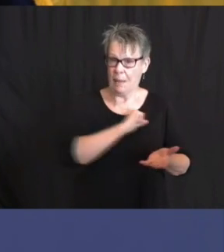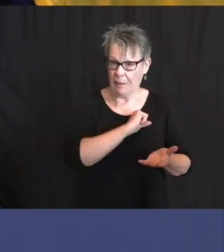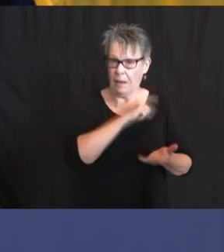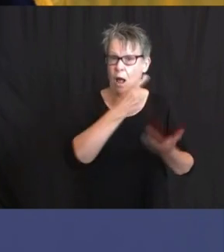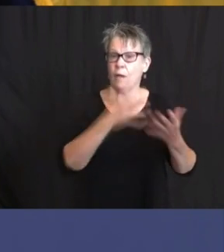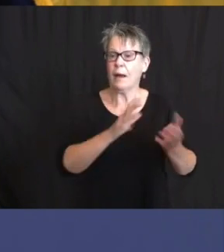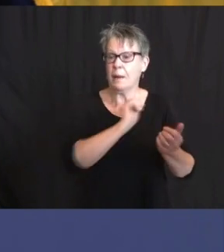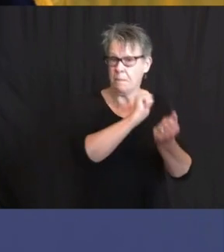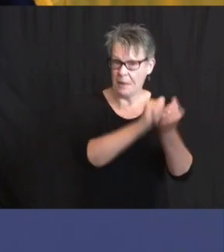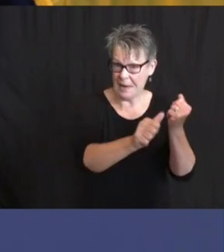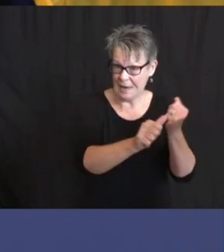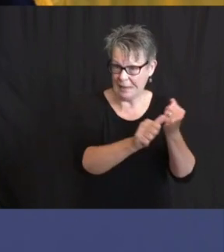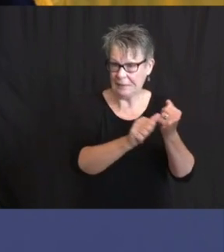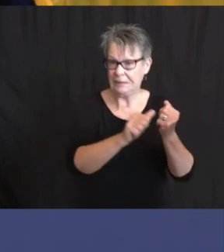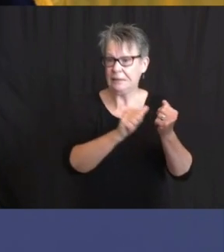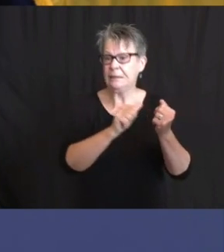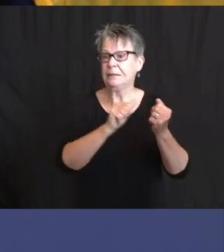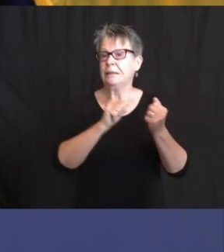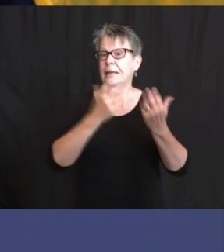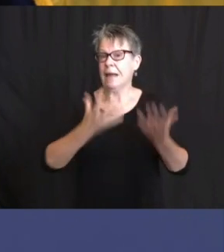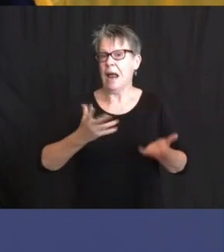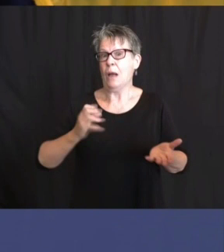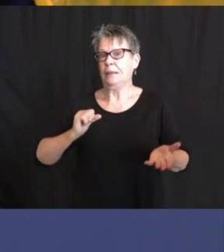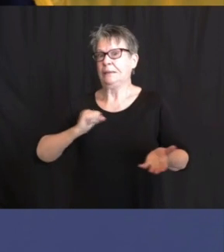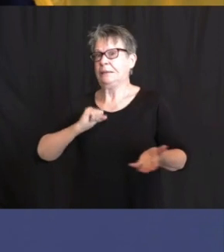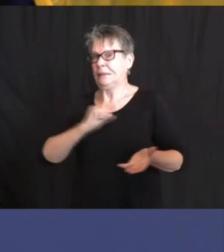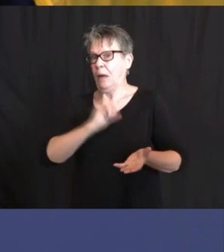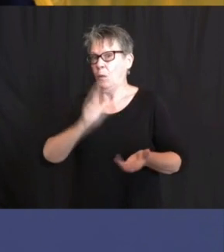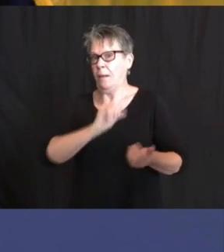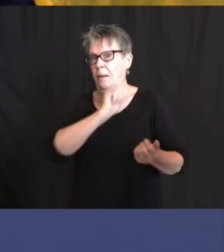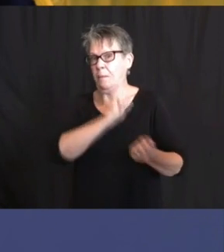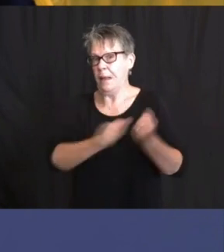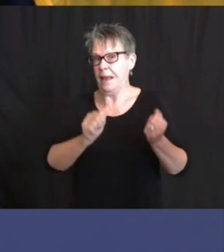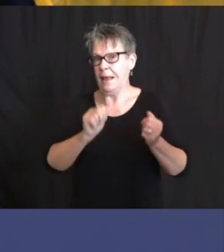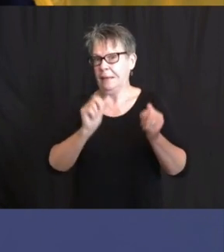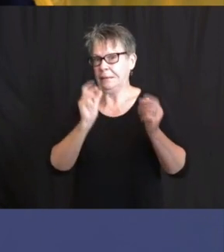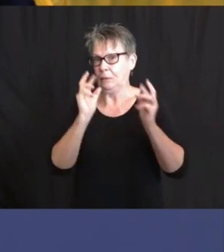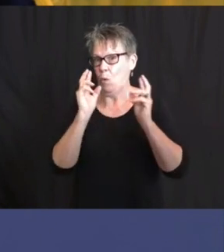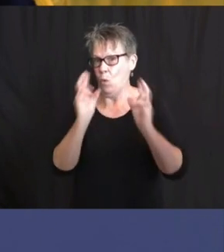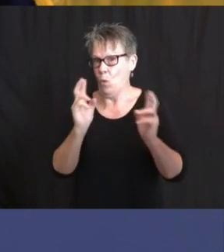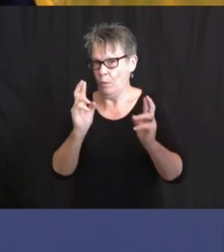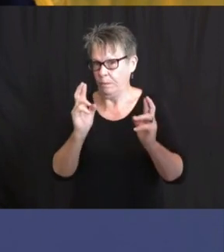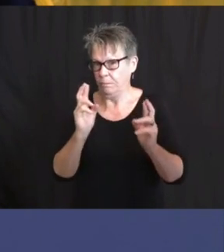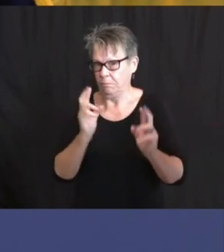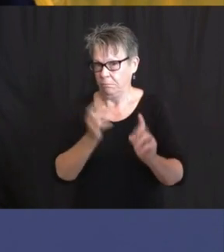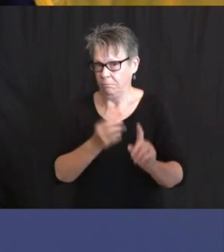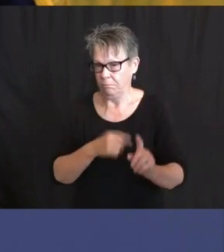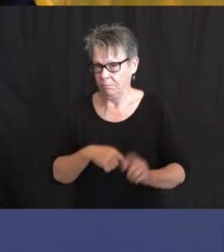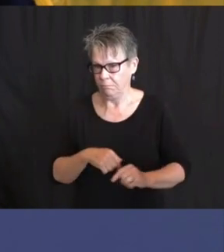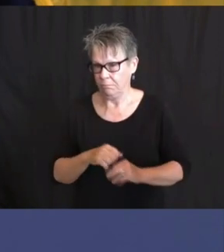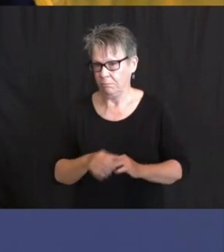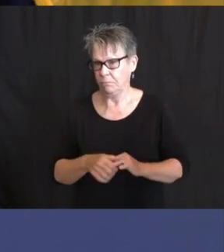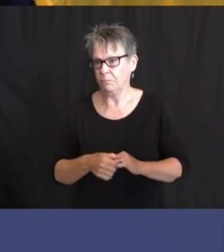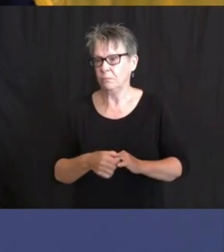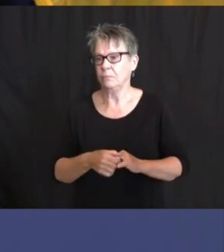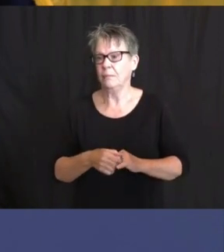cash assistance and the need for that has not gone away. That remains uncertain, though. So the borrowing is not instead